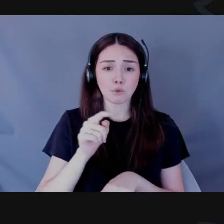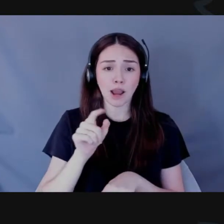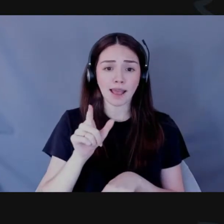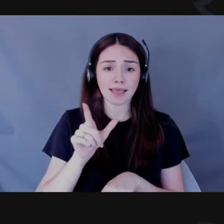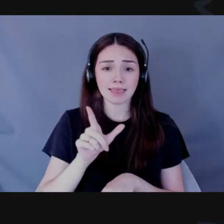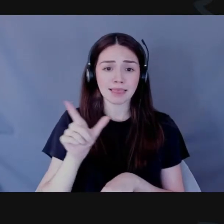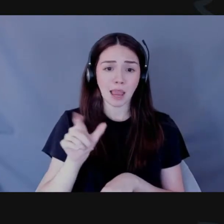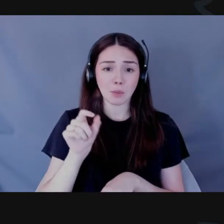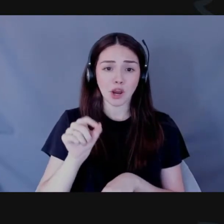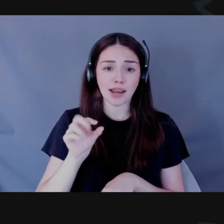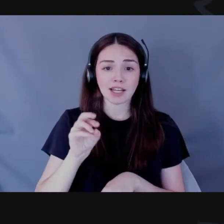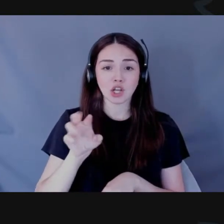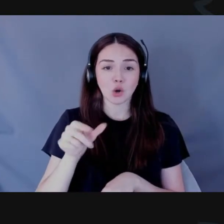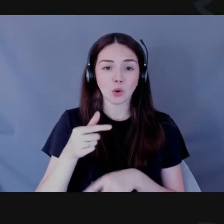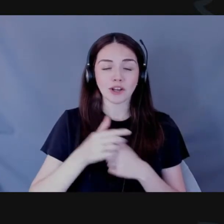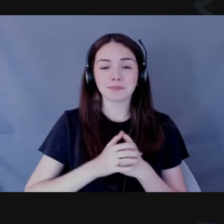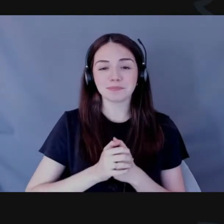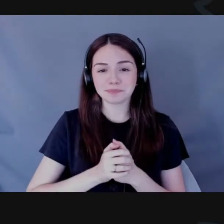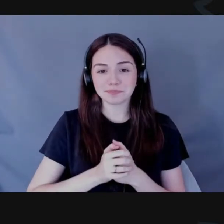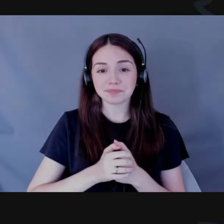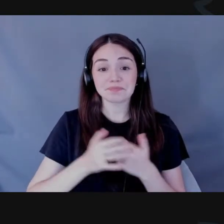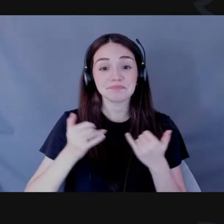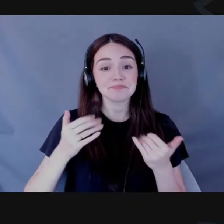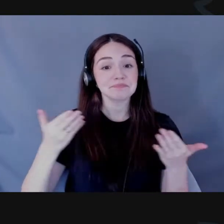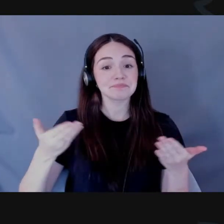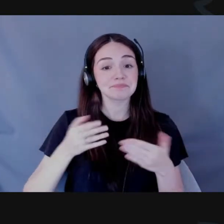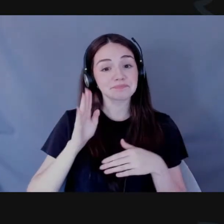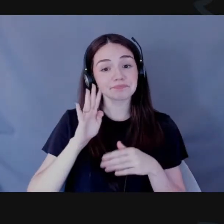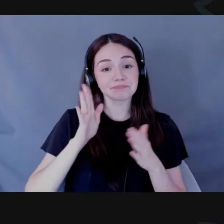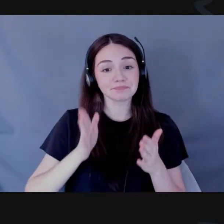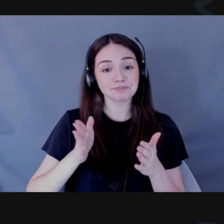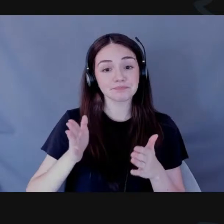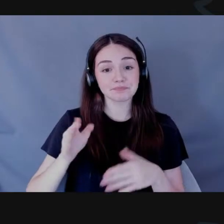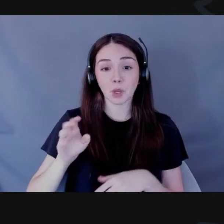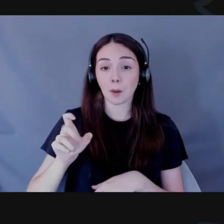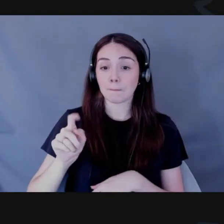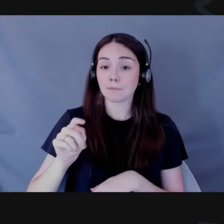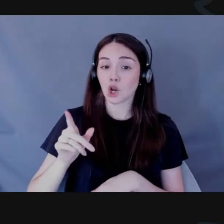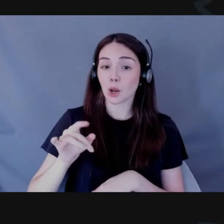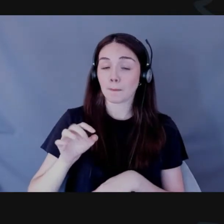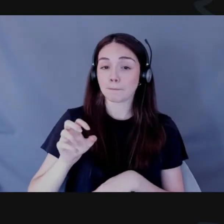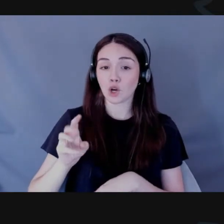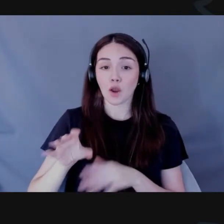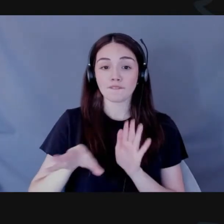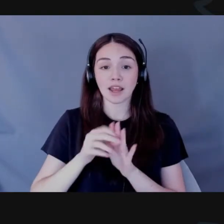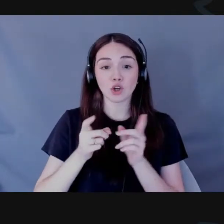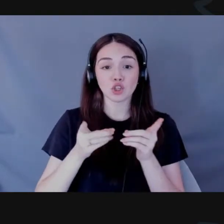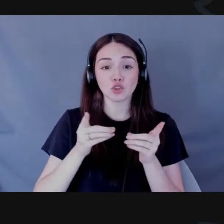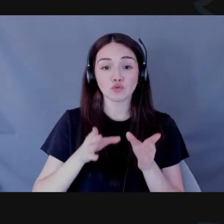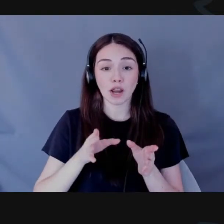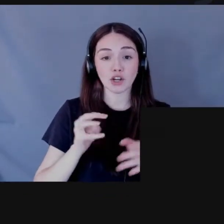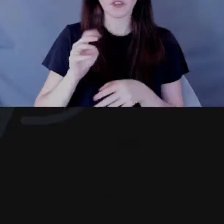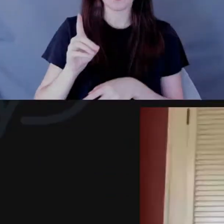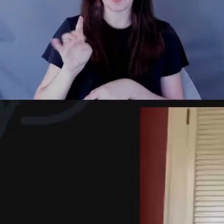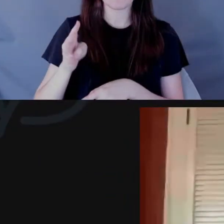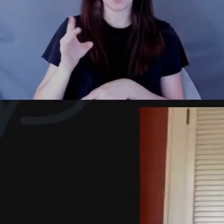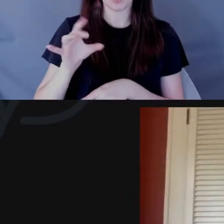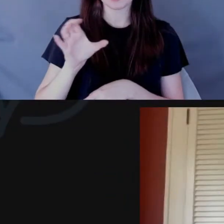prattlibrary.org. Now, to introduce our speaker, here is Bert Kummerow, founding director of the Maryland 4 Centuries Project.